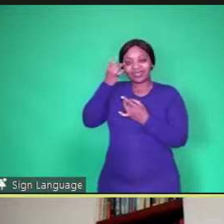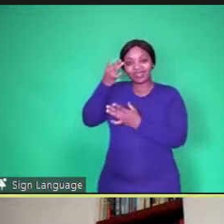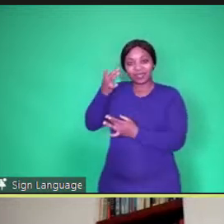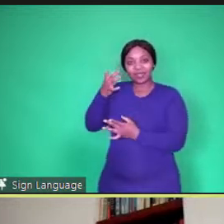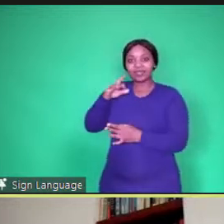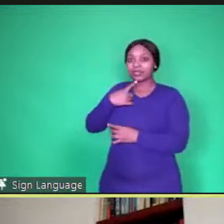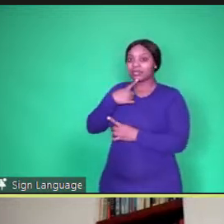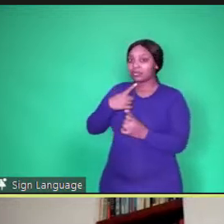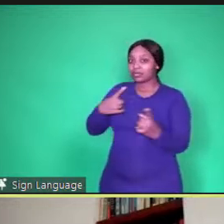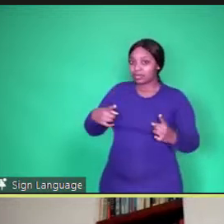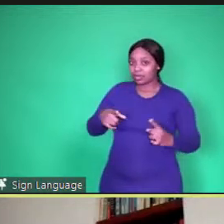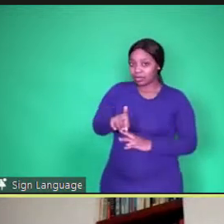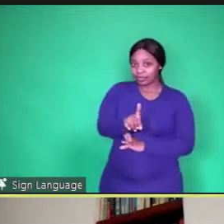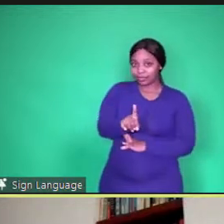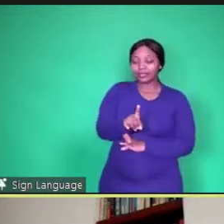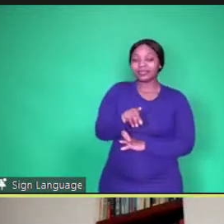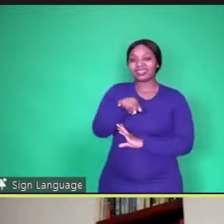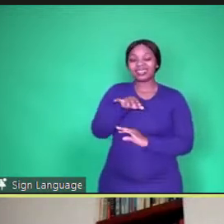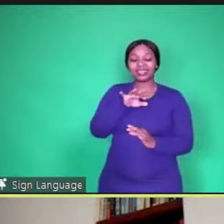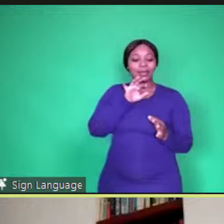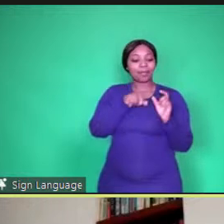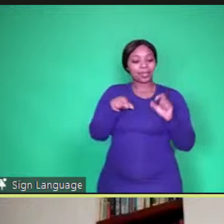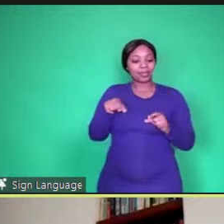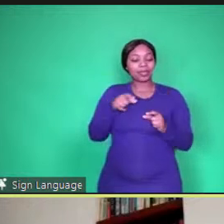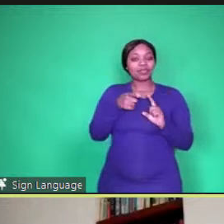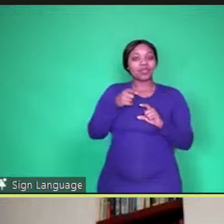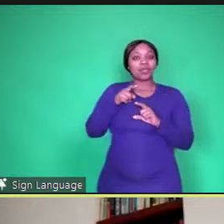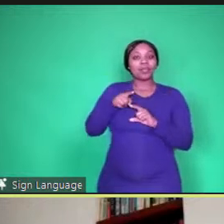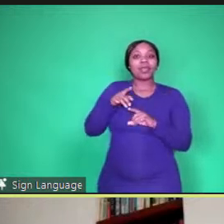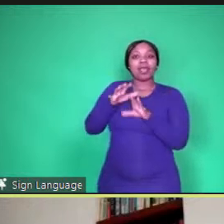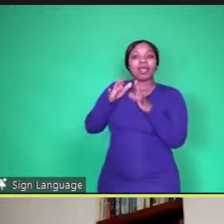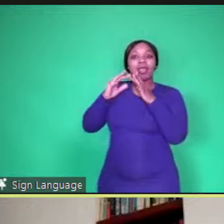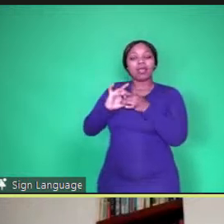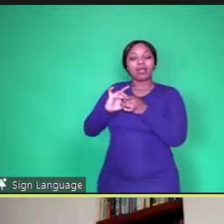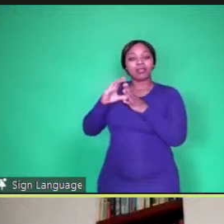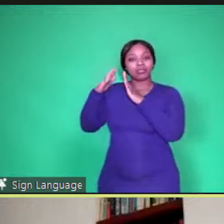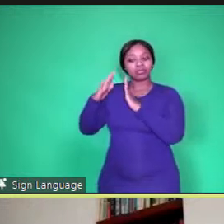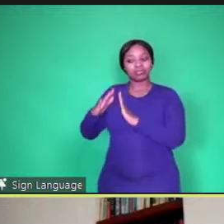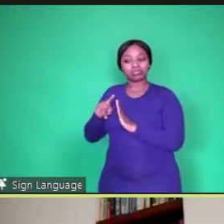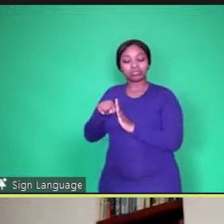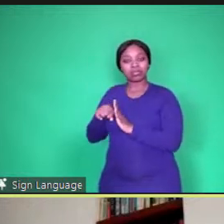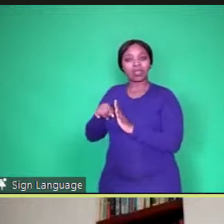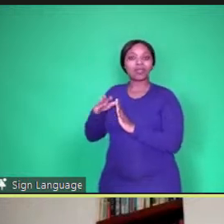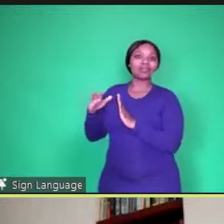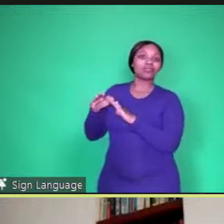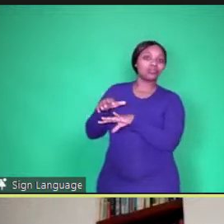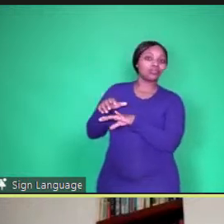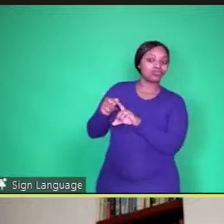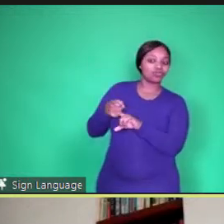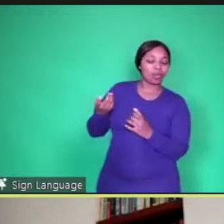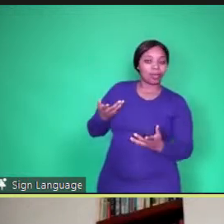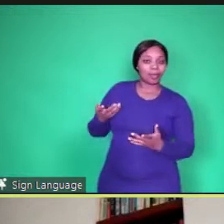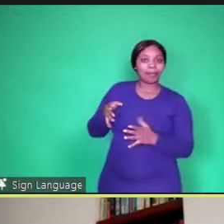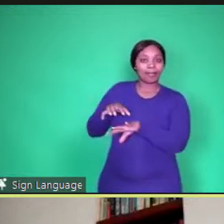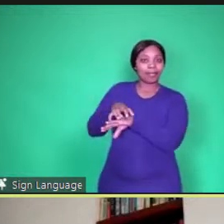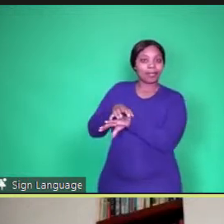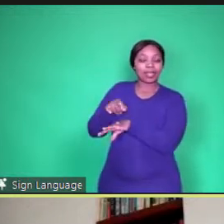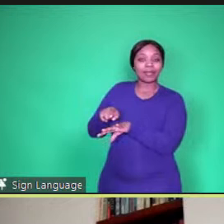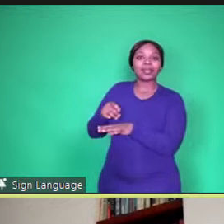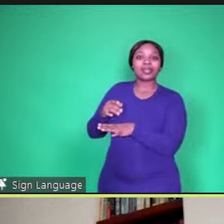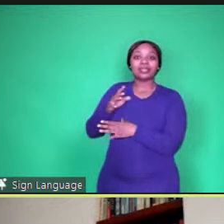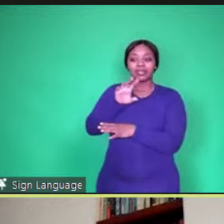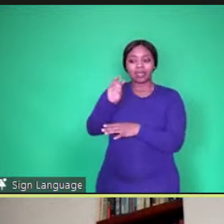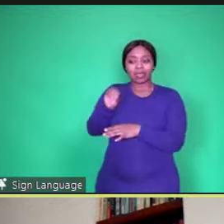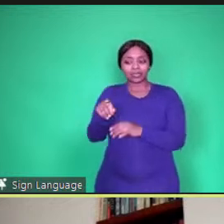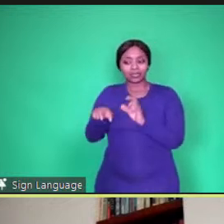mentioned, from the perspective of the household from which people have migrated. In other words, people are asked, are there other people who are members of the household but